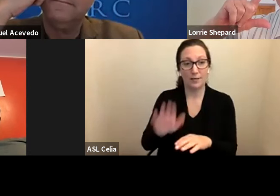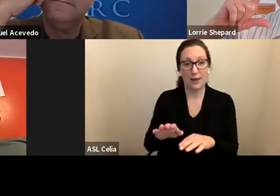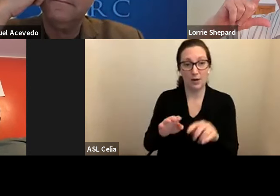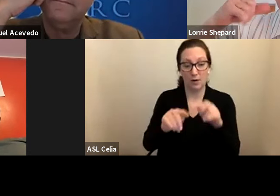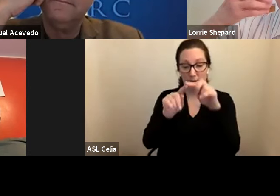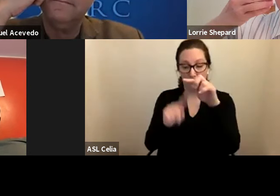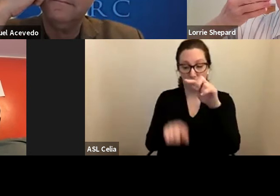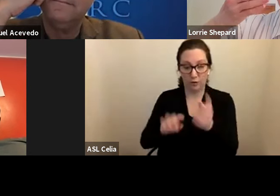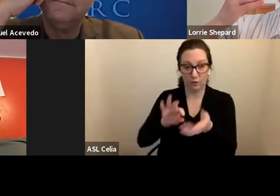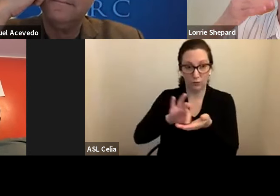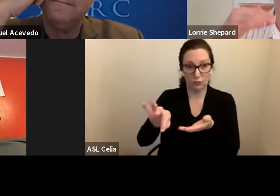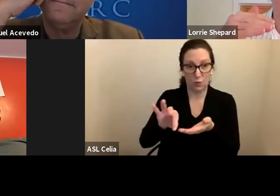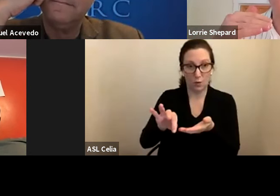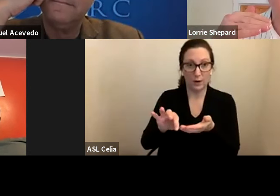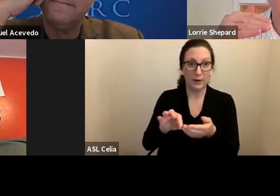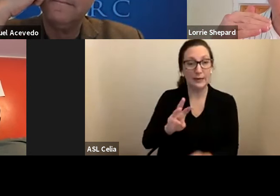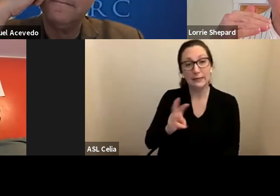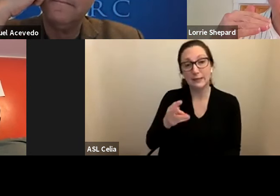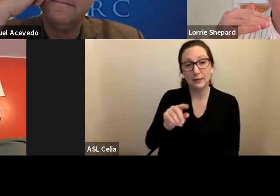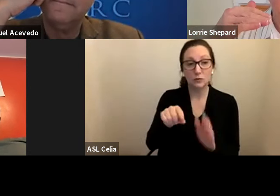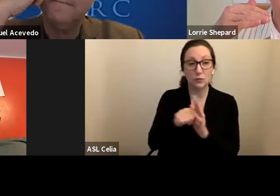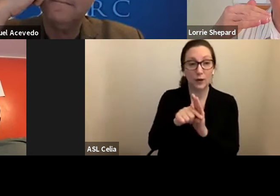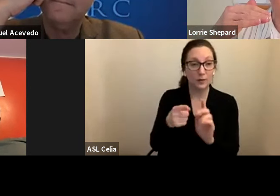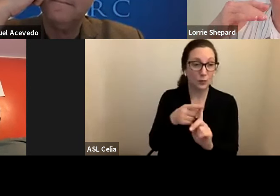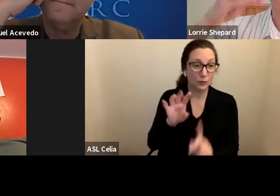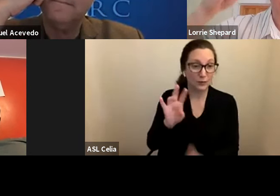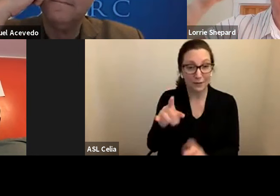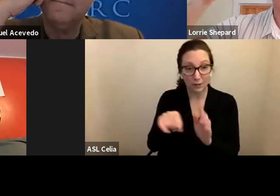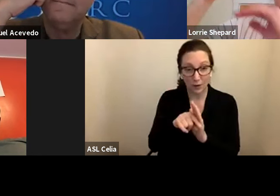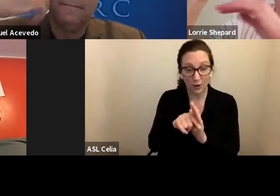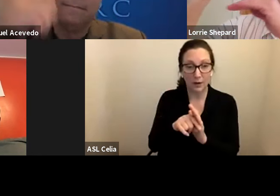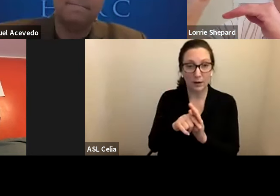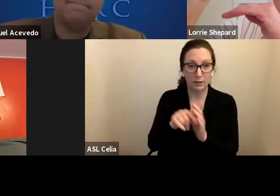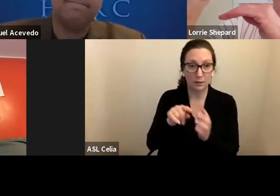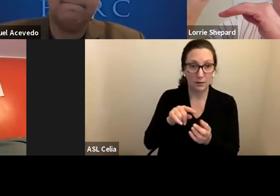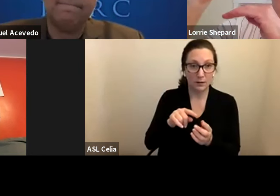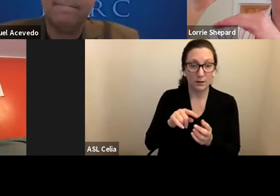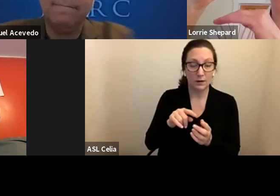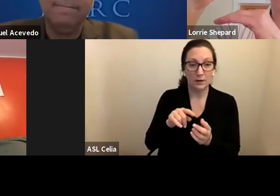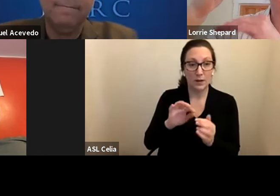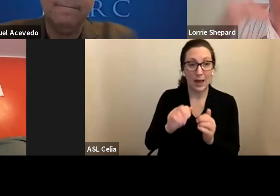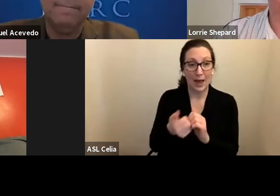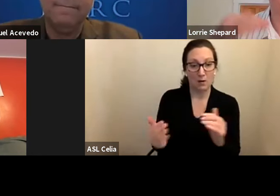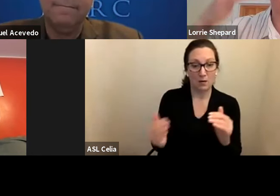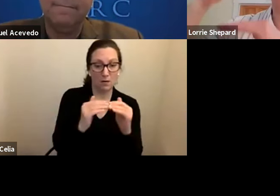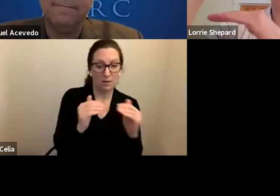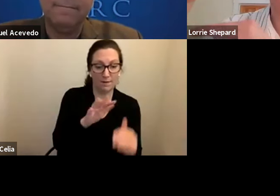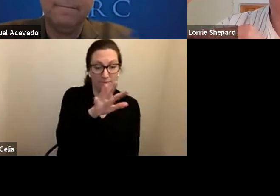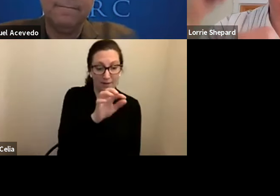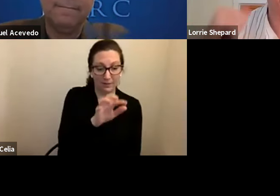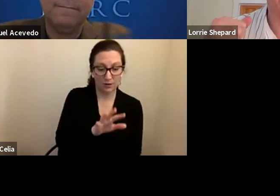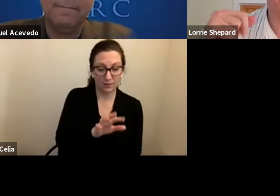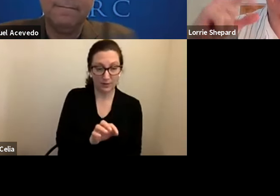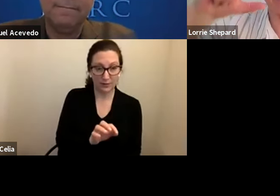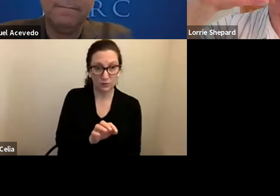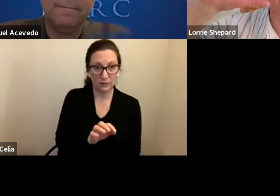scale, like from 6th grade to 7th grade, to be equated at 500, 500 on those